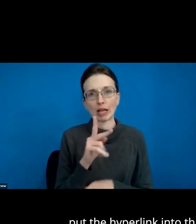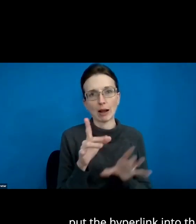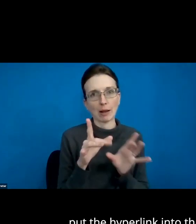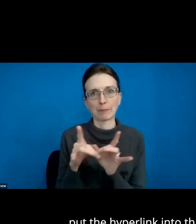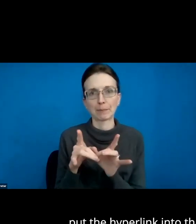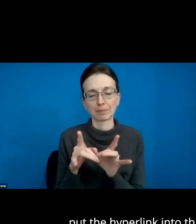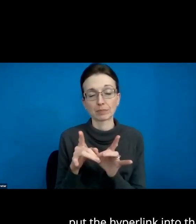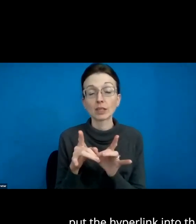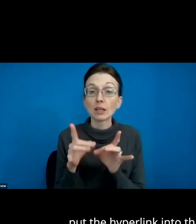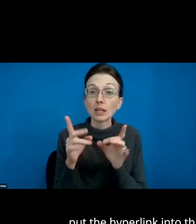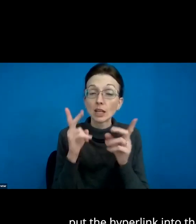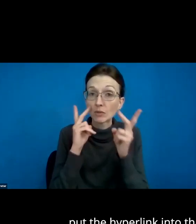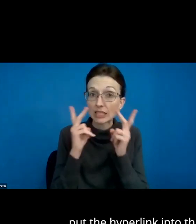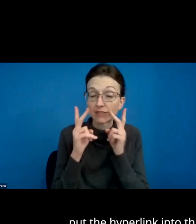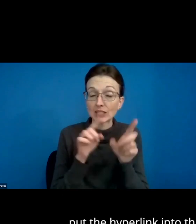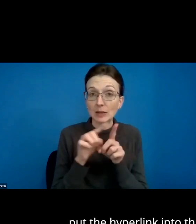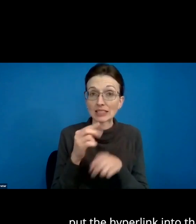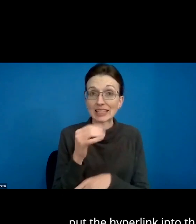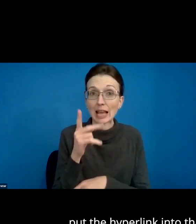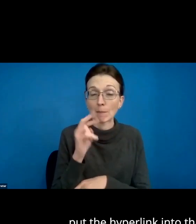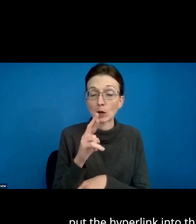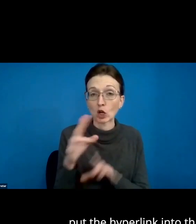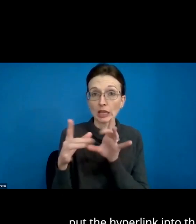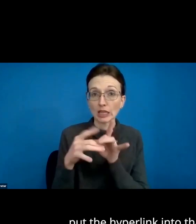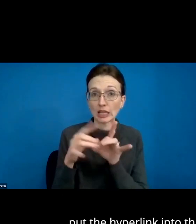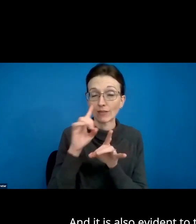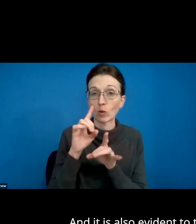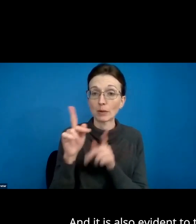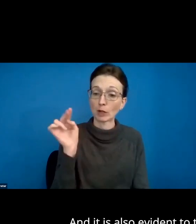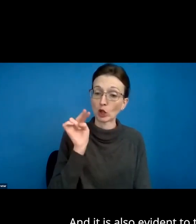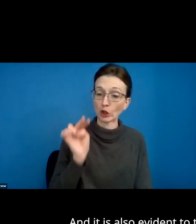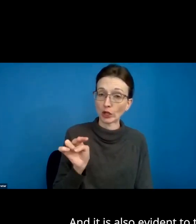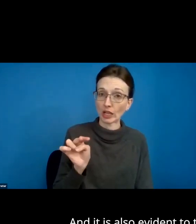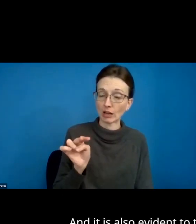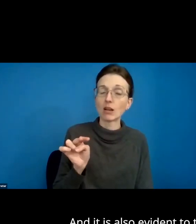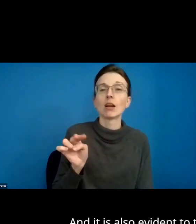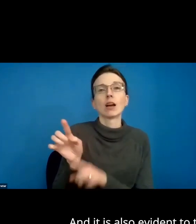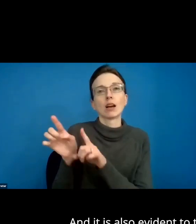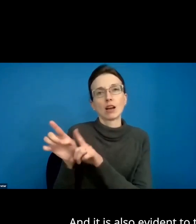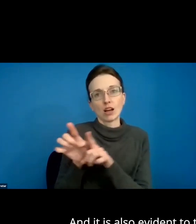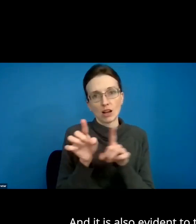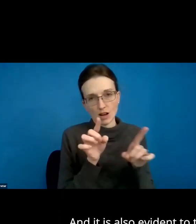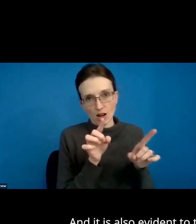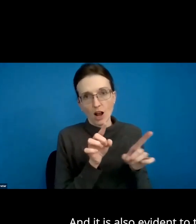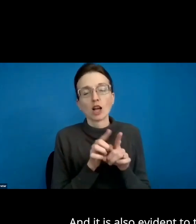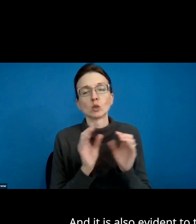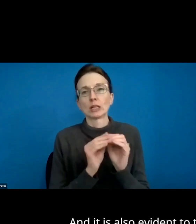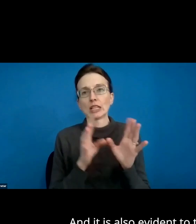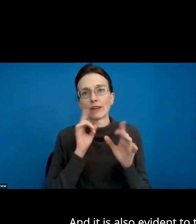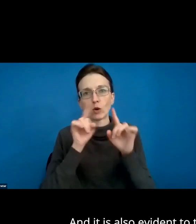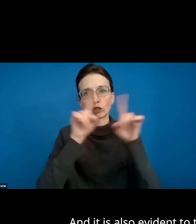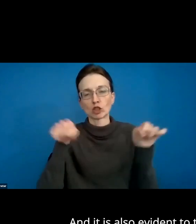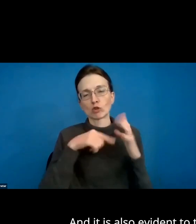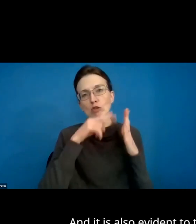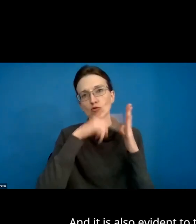is visible as a hyperlink to people looking at the page, and it is also evident to the screen reader. If someone